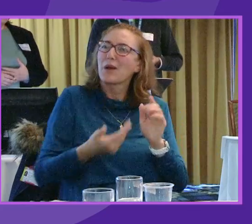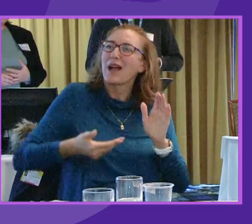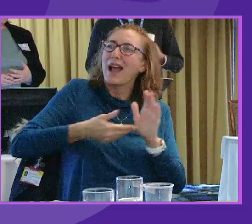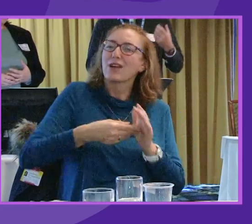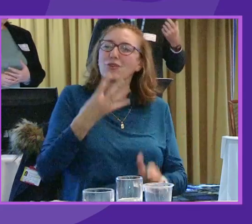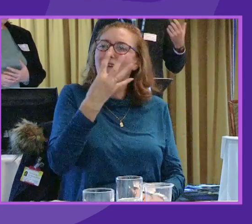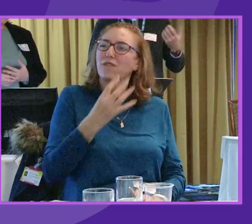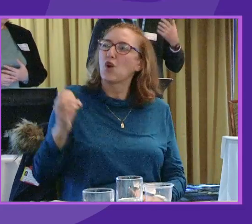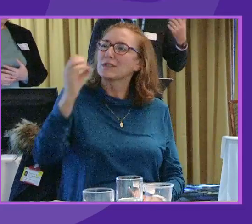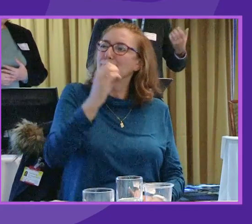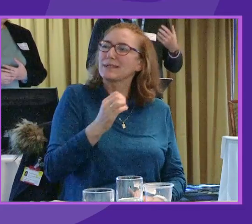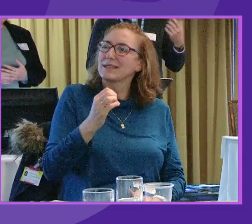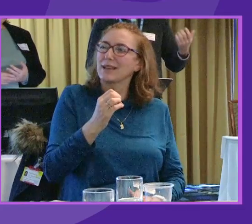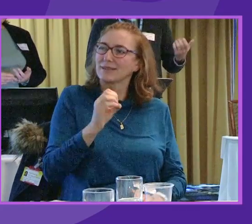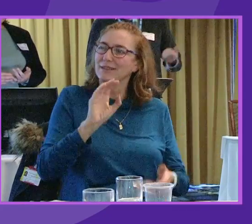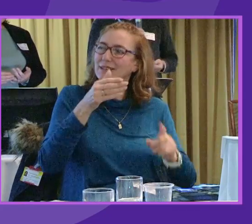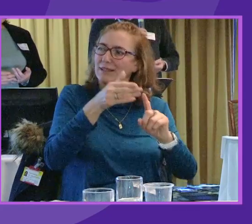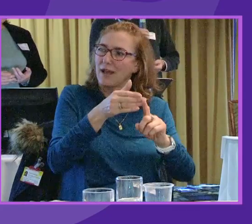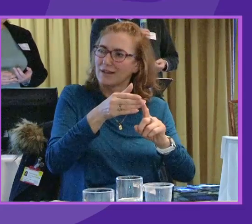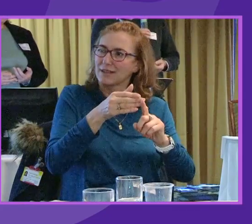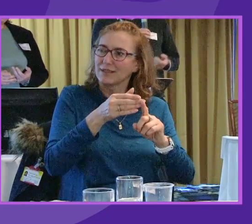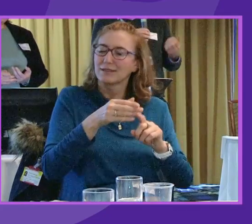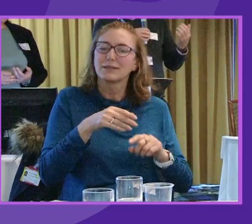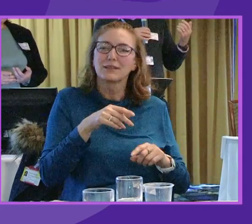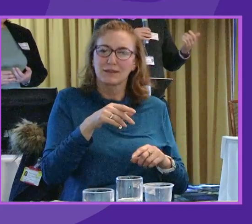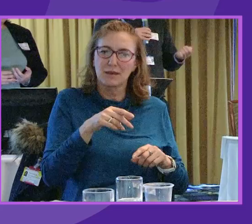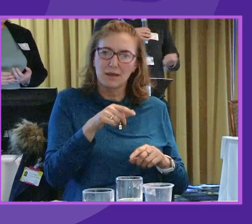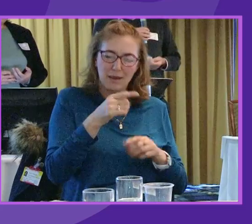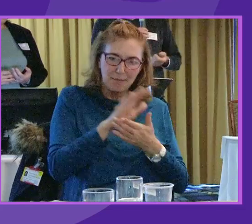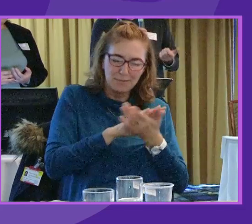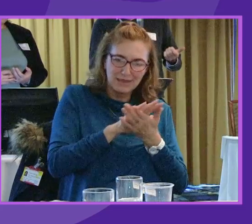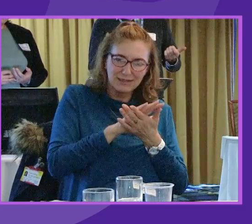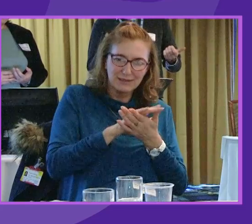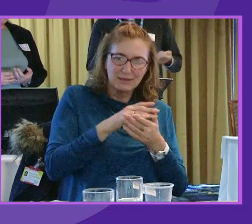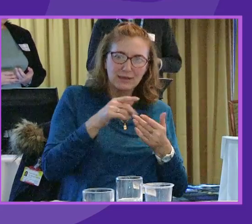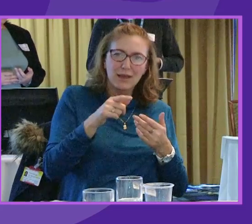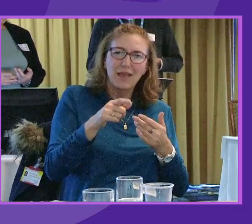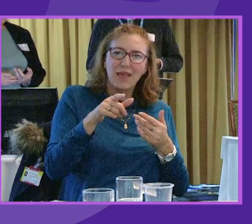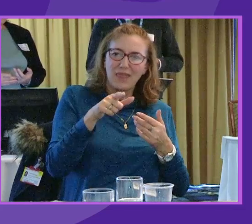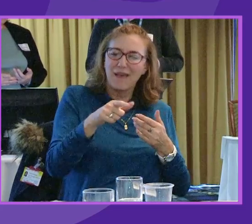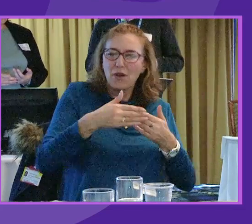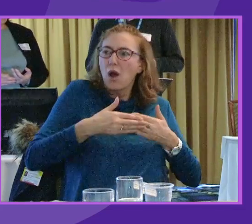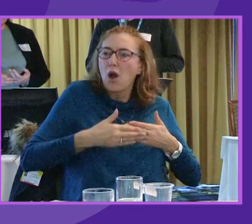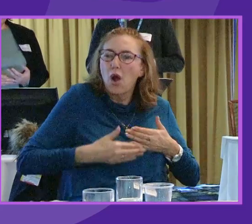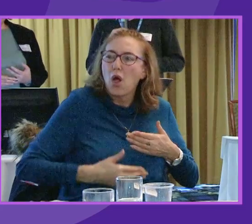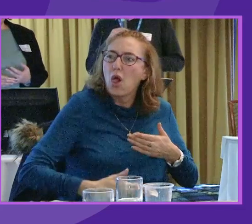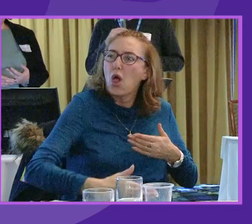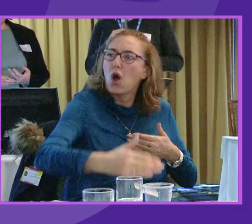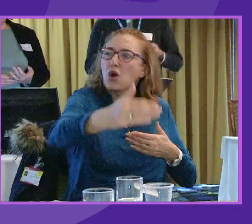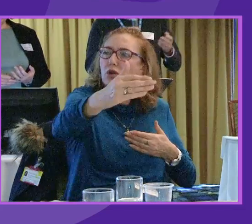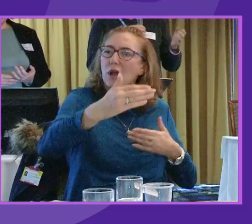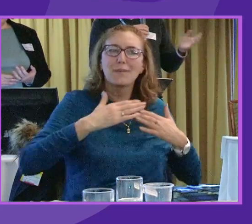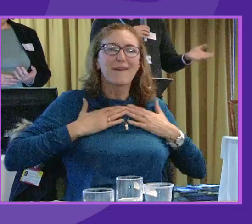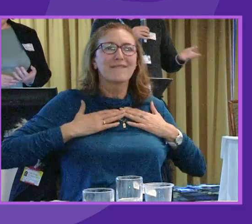extra 40% kind of prevalence target, which is sort of designed to target people with